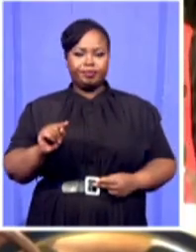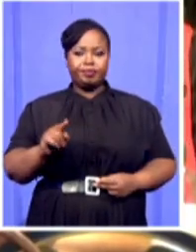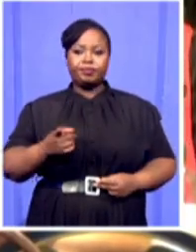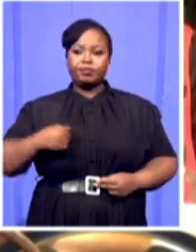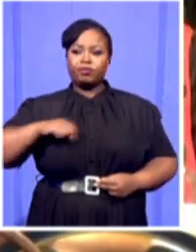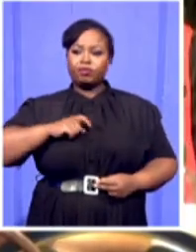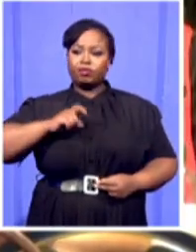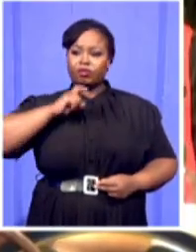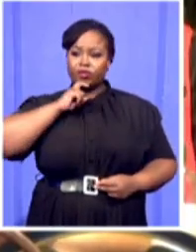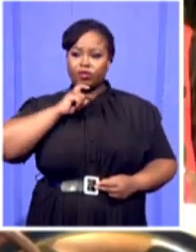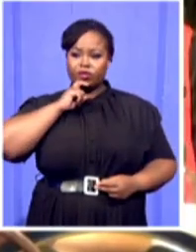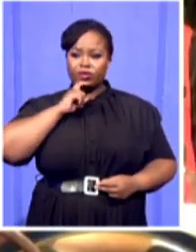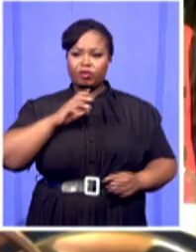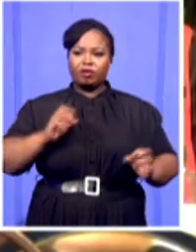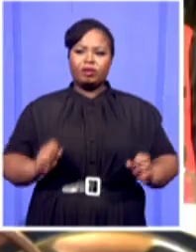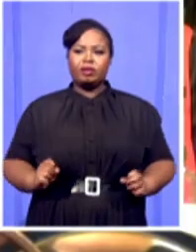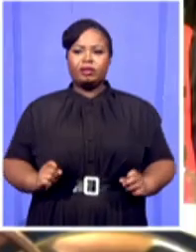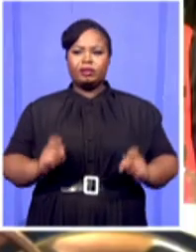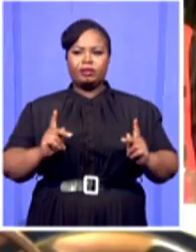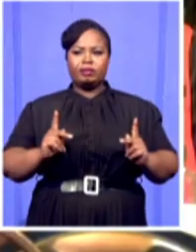use this opportunity